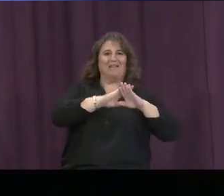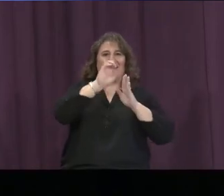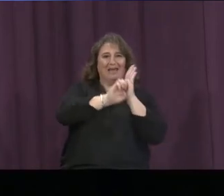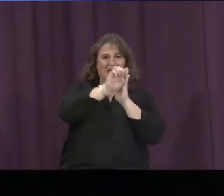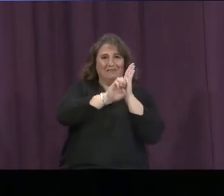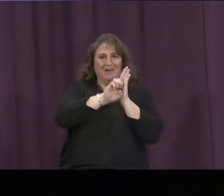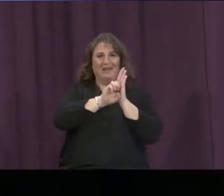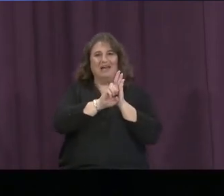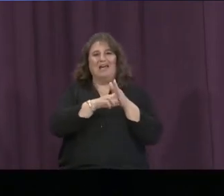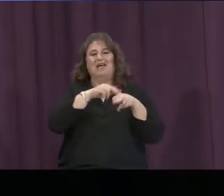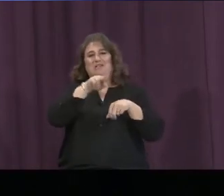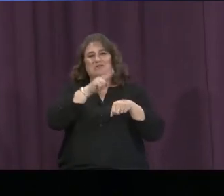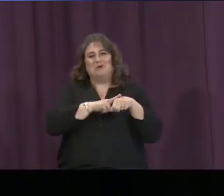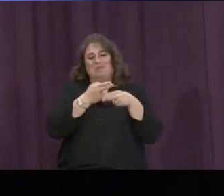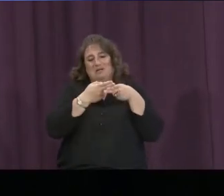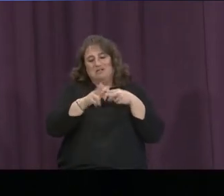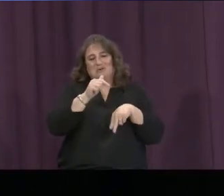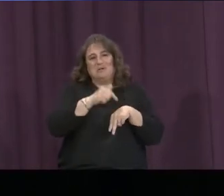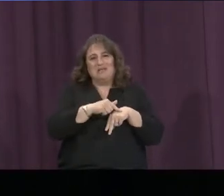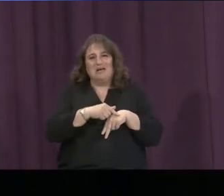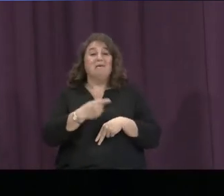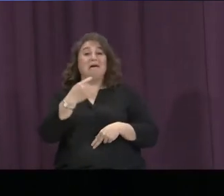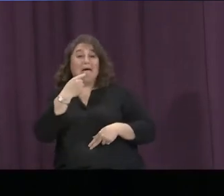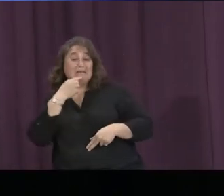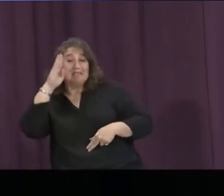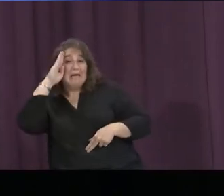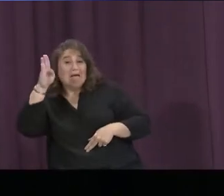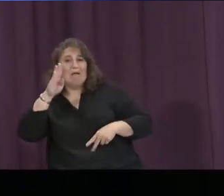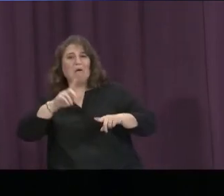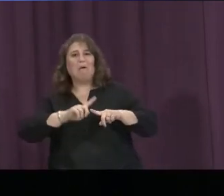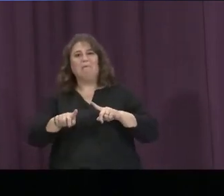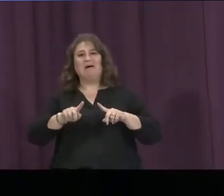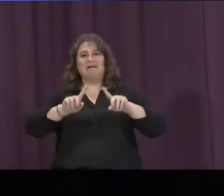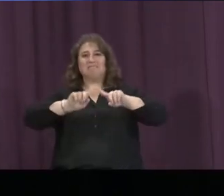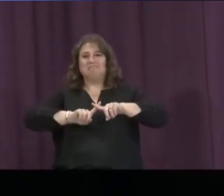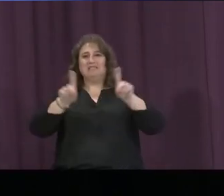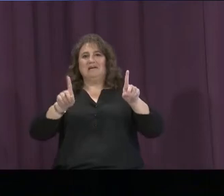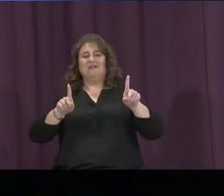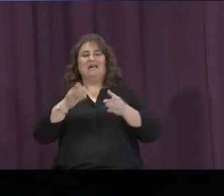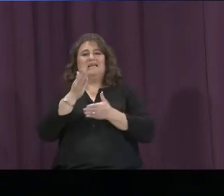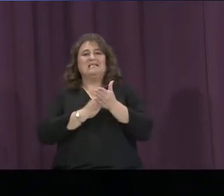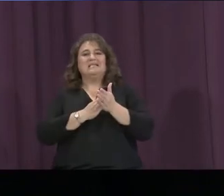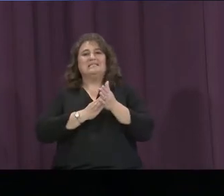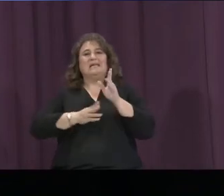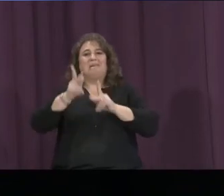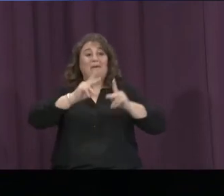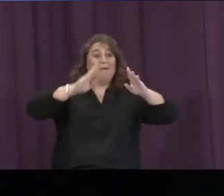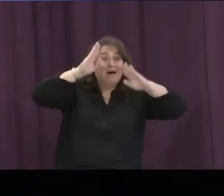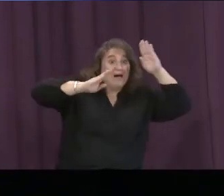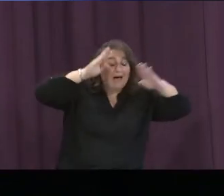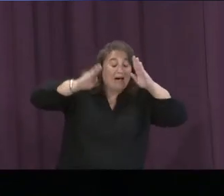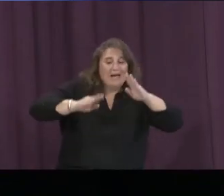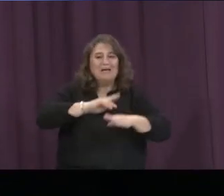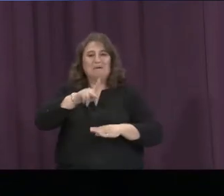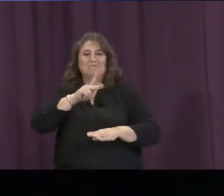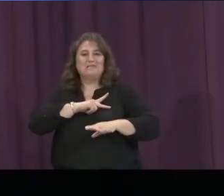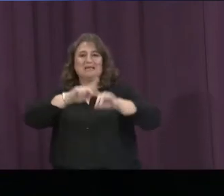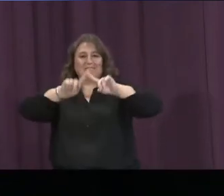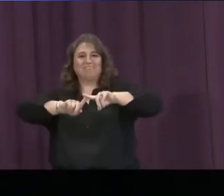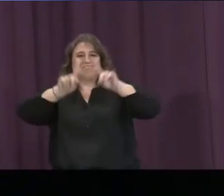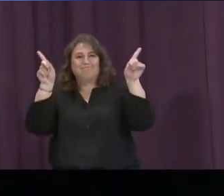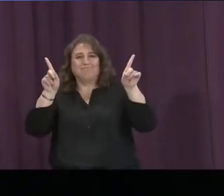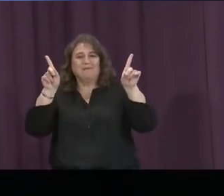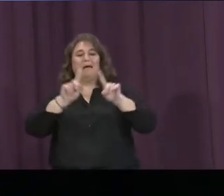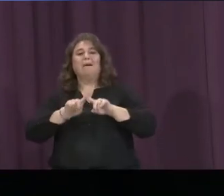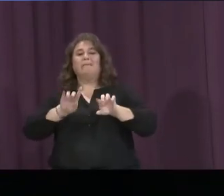that long ride. But I do speak to people. And so everybody's different. You have your social butterflies and your personalities are all different. But we're going to talk